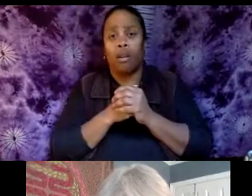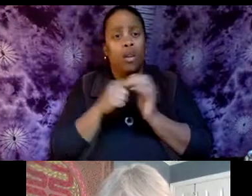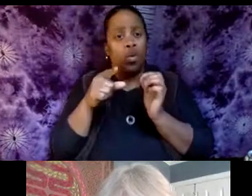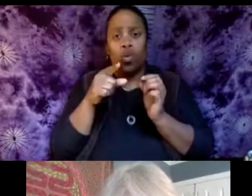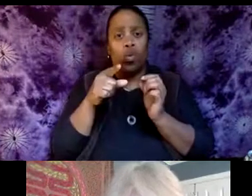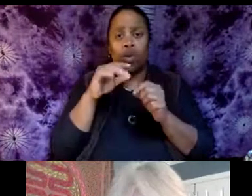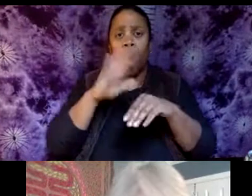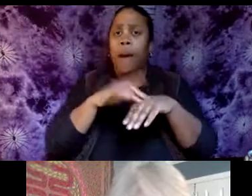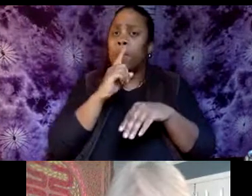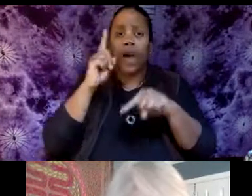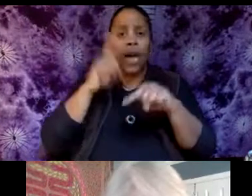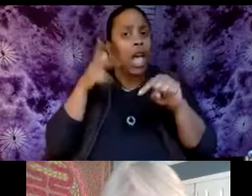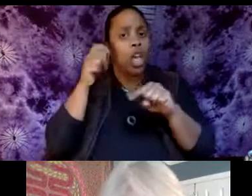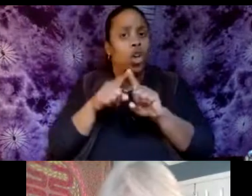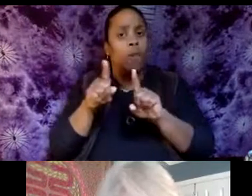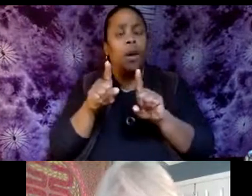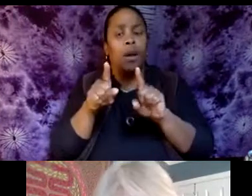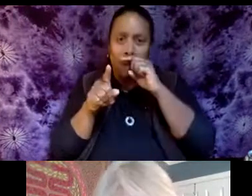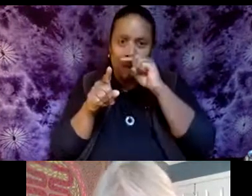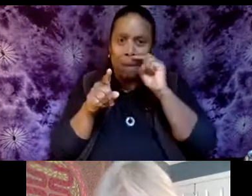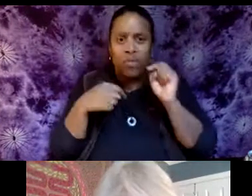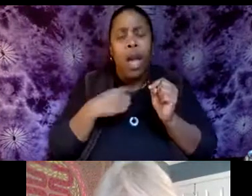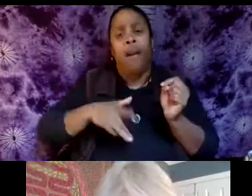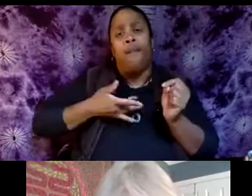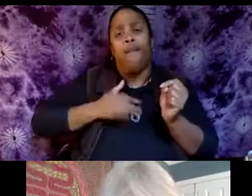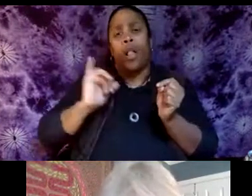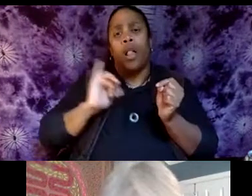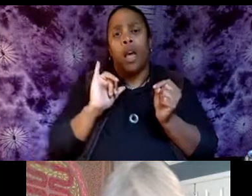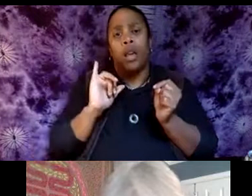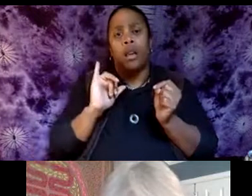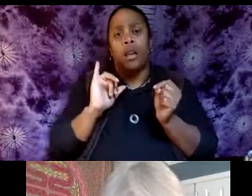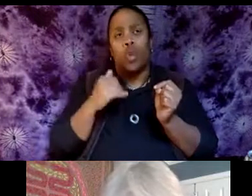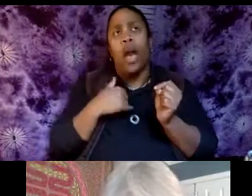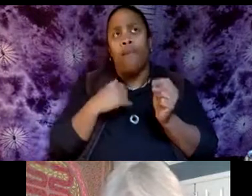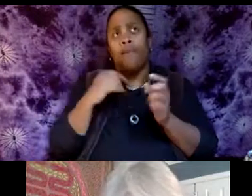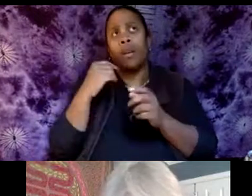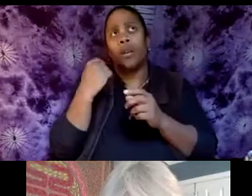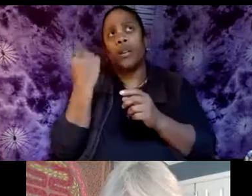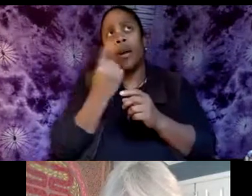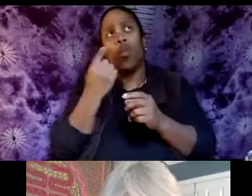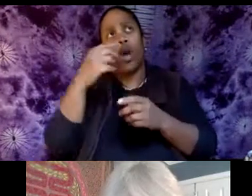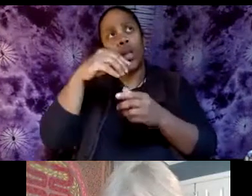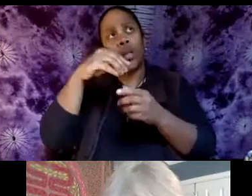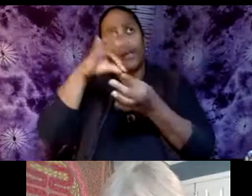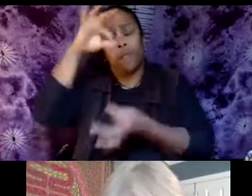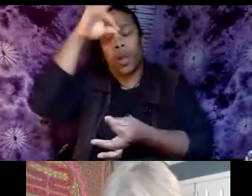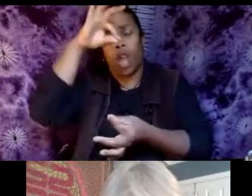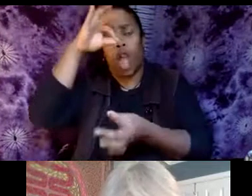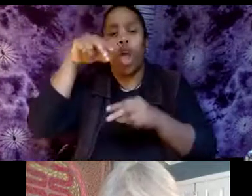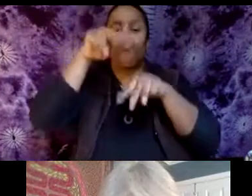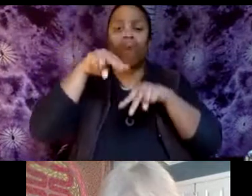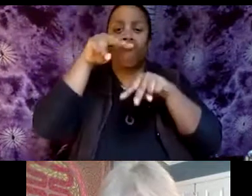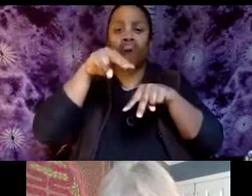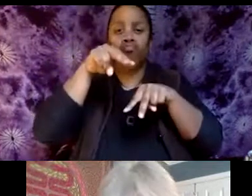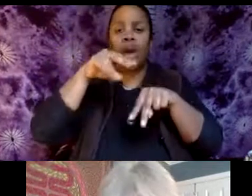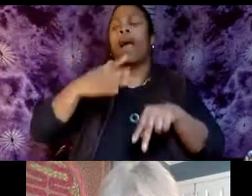you. But I do feel that there is someone in spirit that's watching over you. My mom